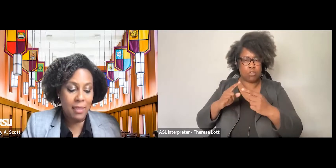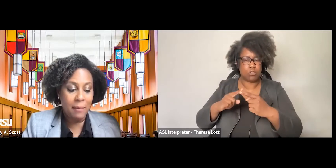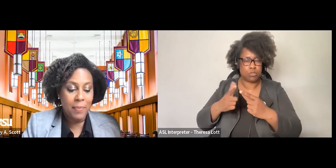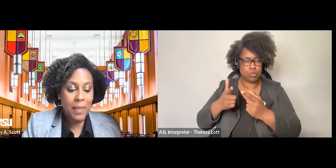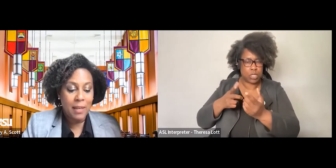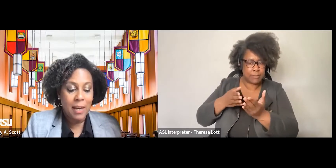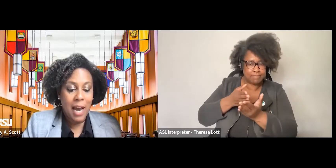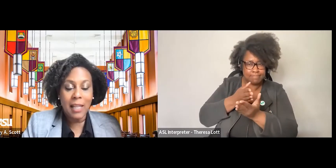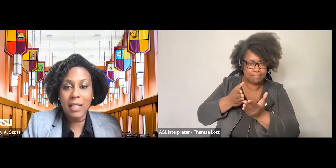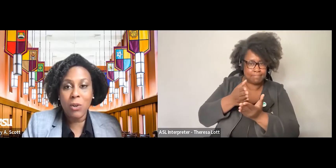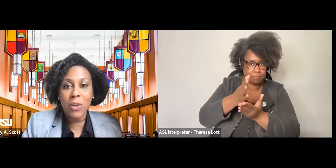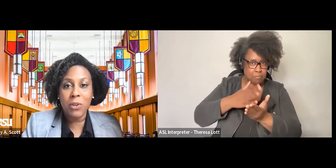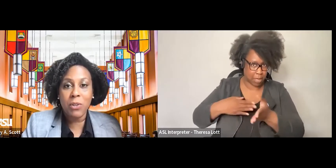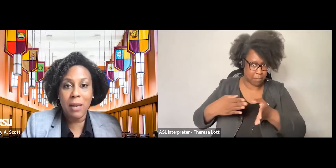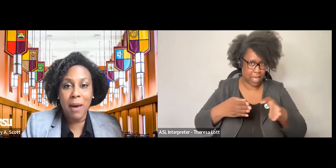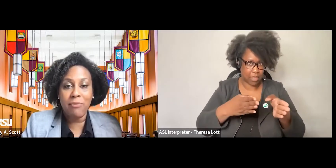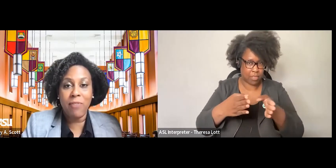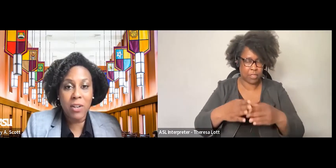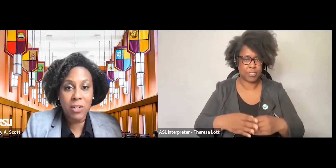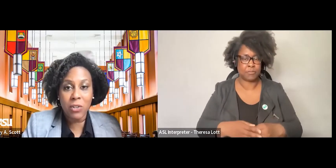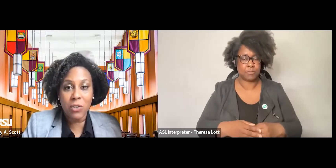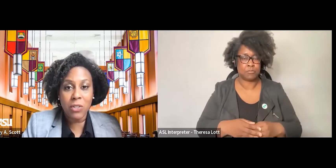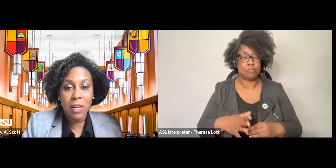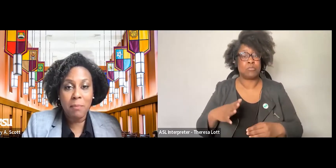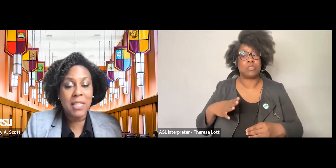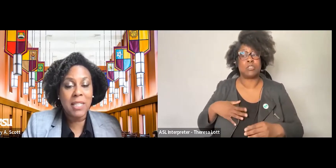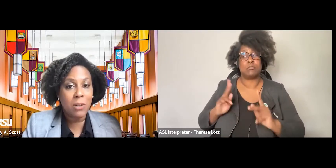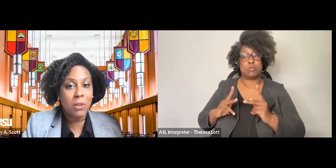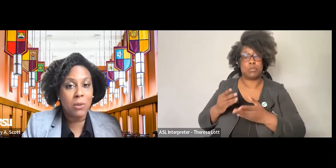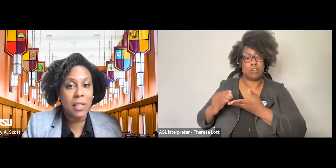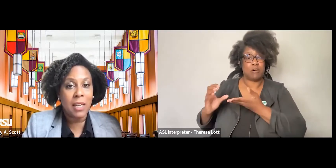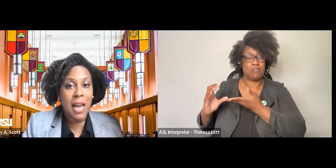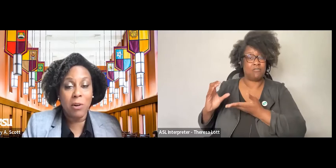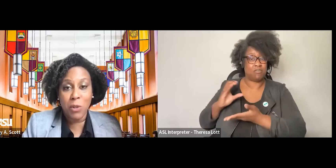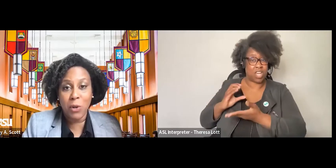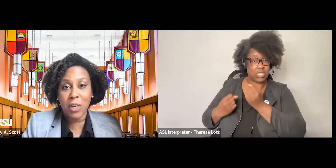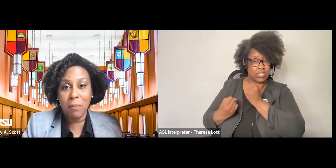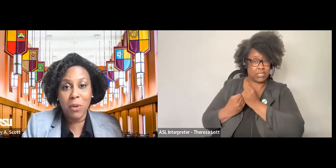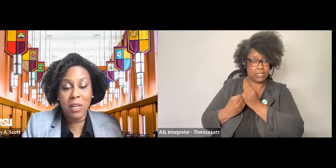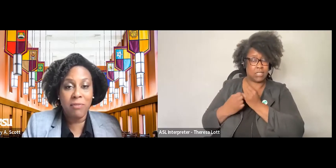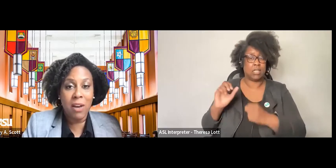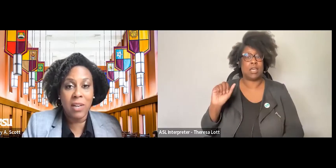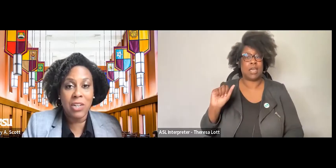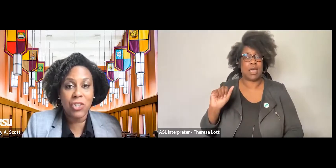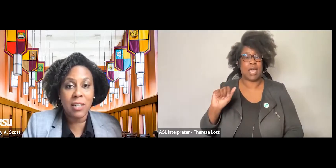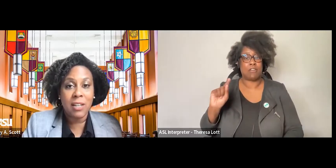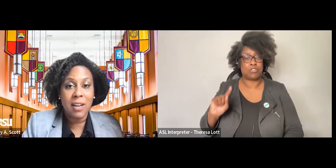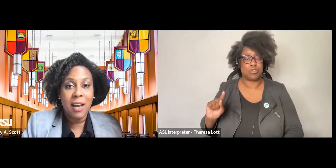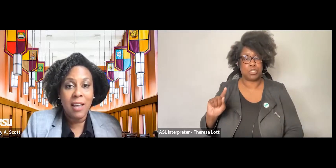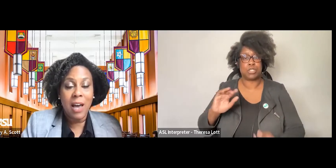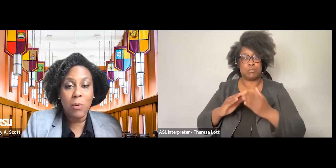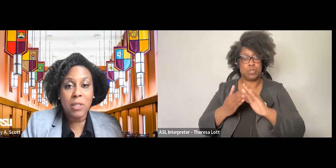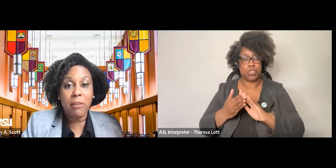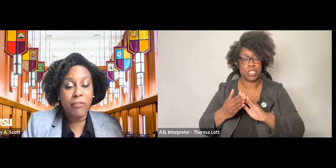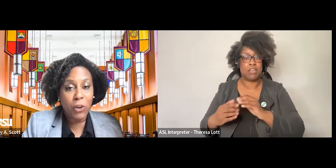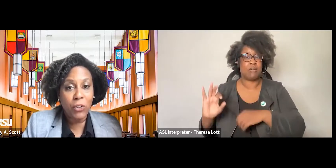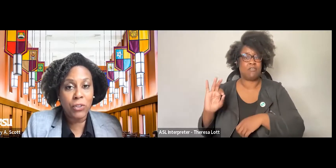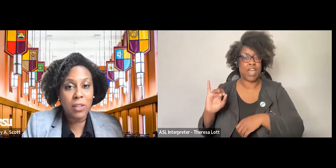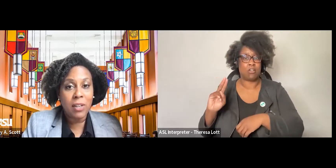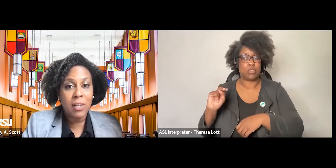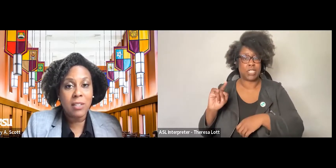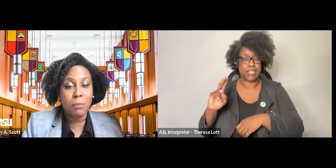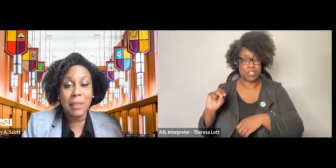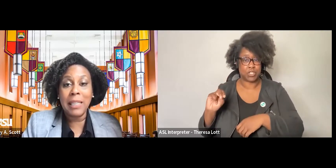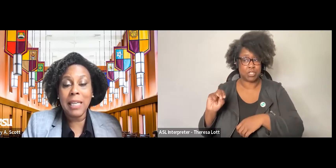path. I'd like to also thank my funders, particularly Arizona Community Foundation, that was the